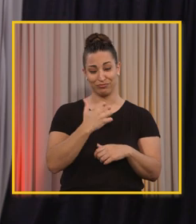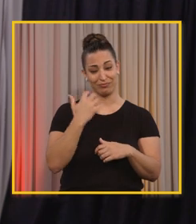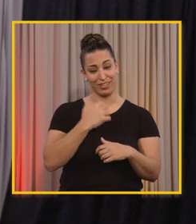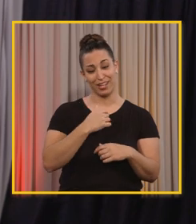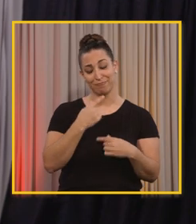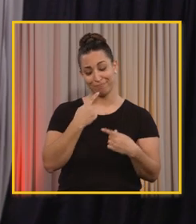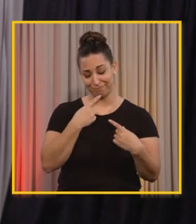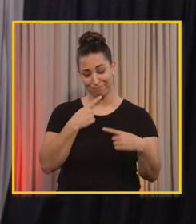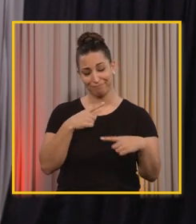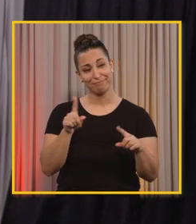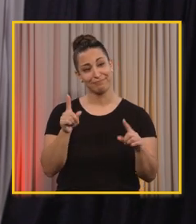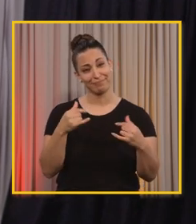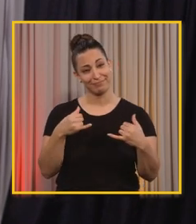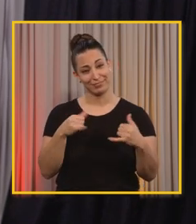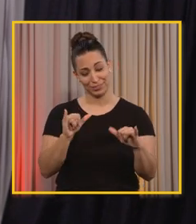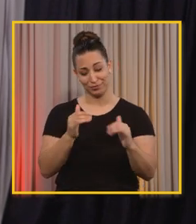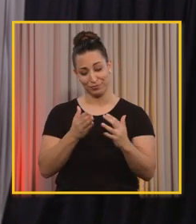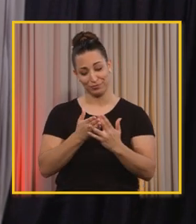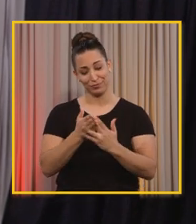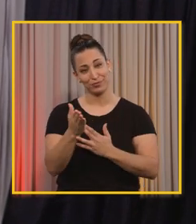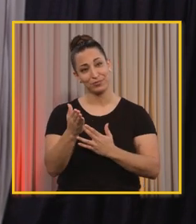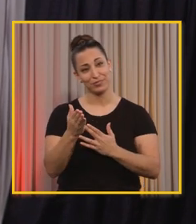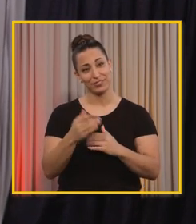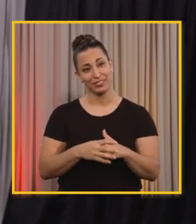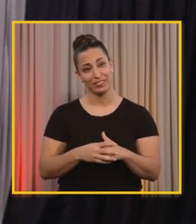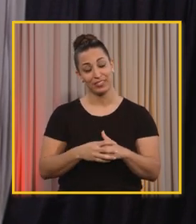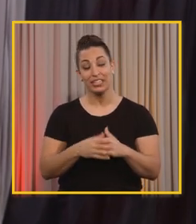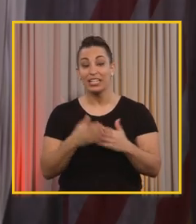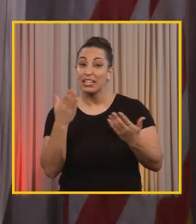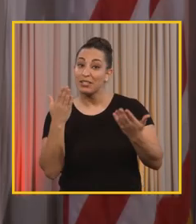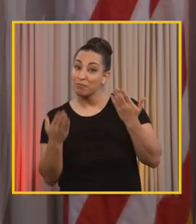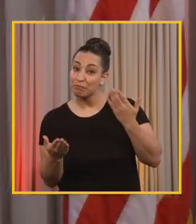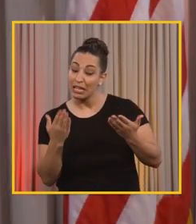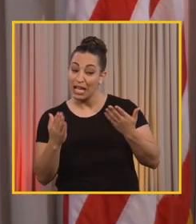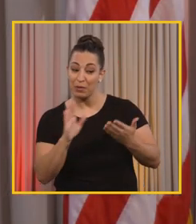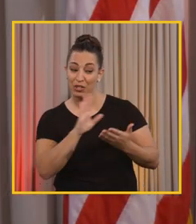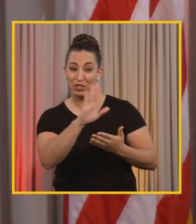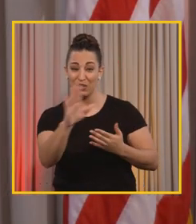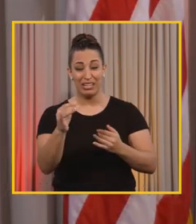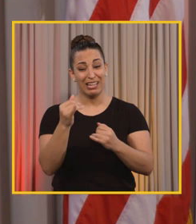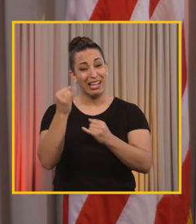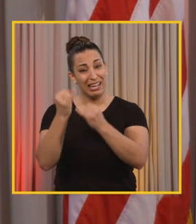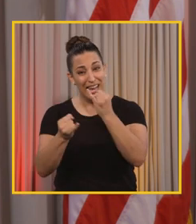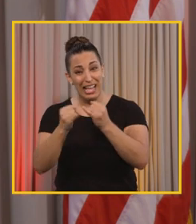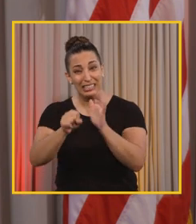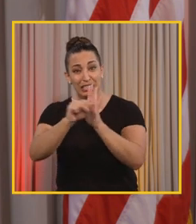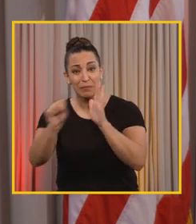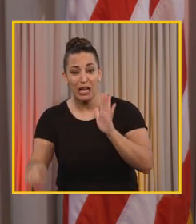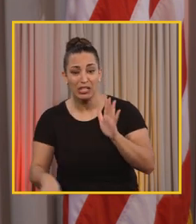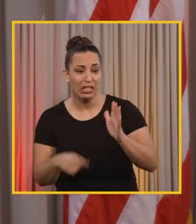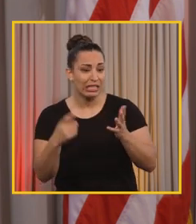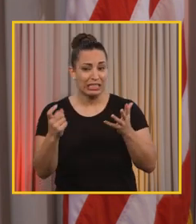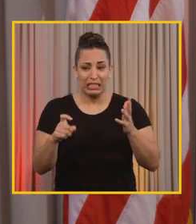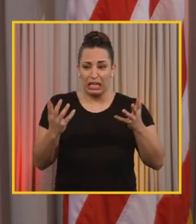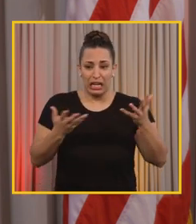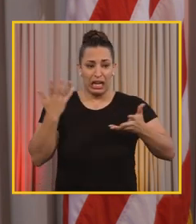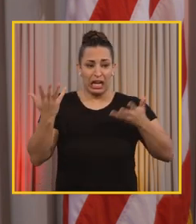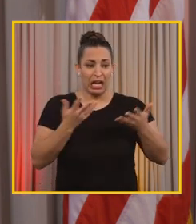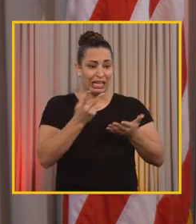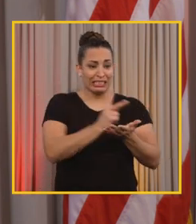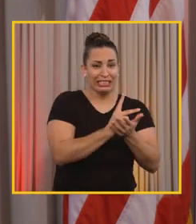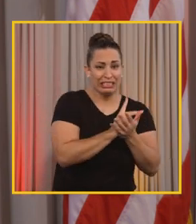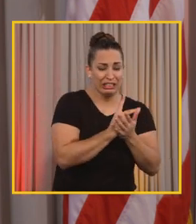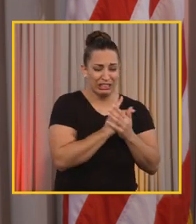you have had to complete your final semester on a borrowed laptop in a